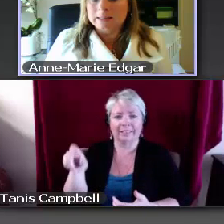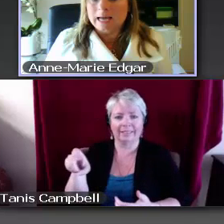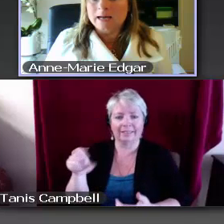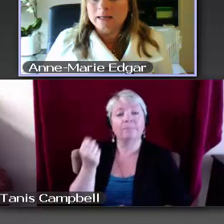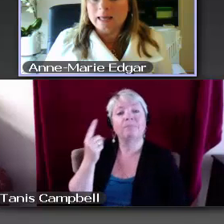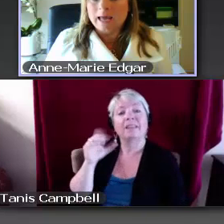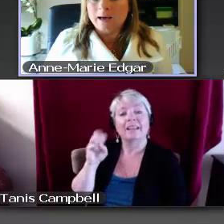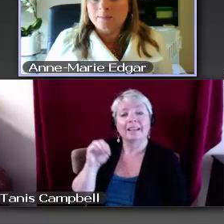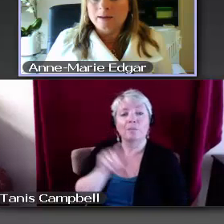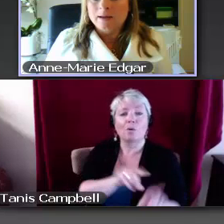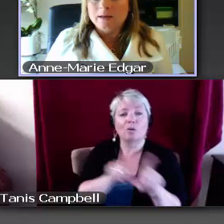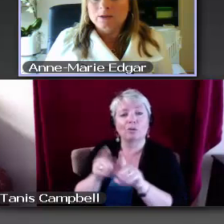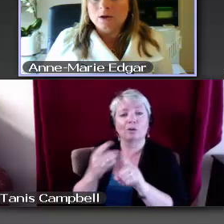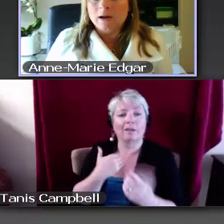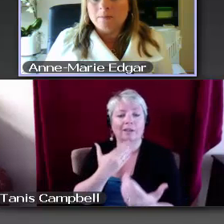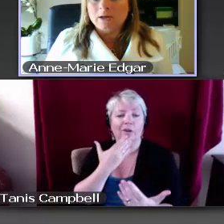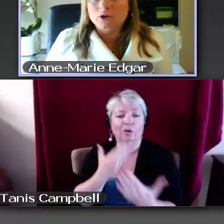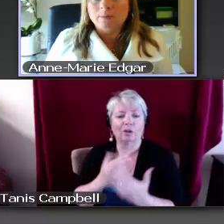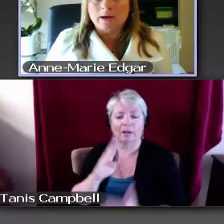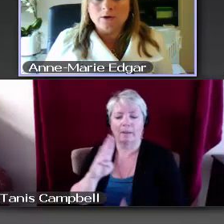writes. It's at